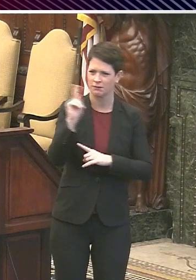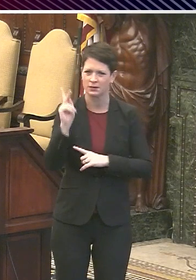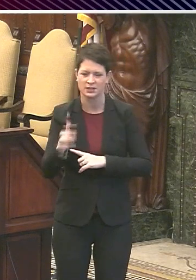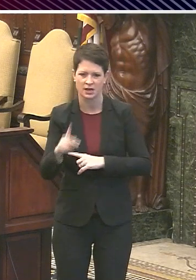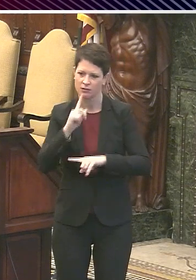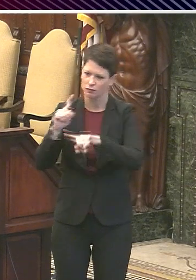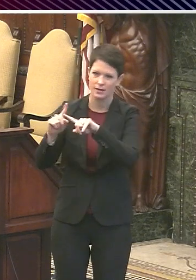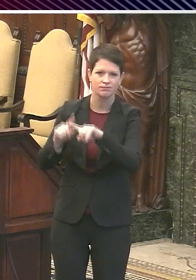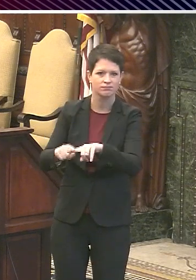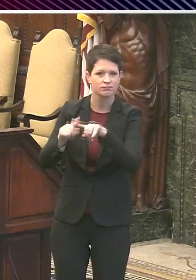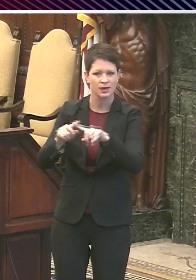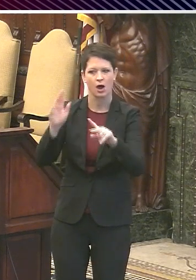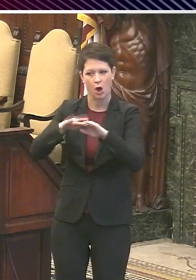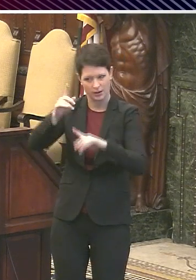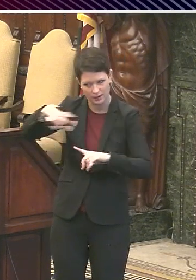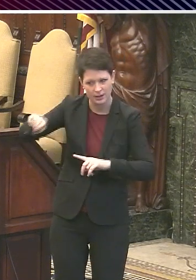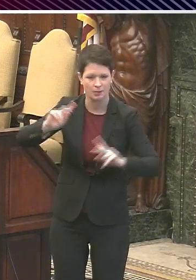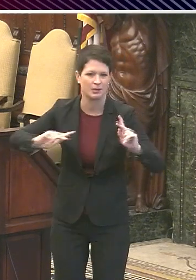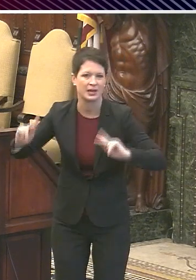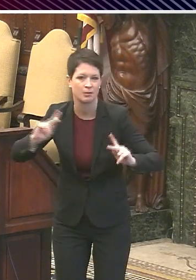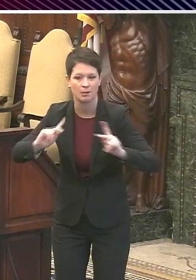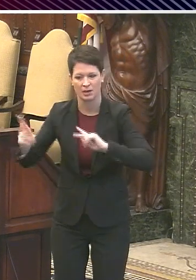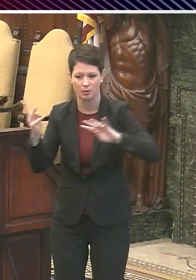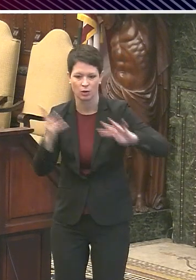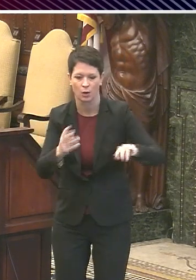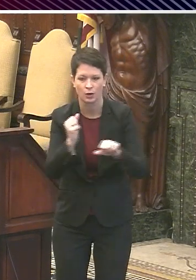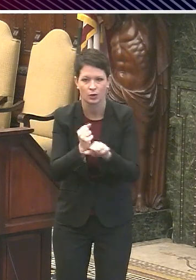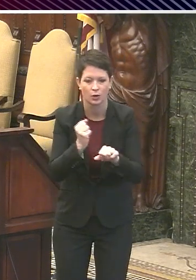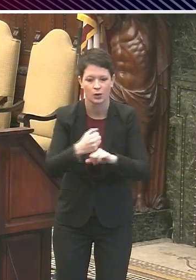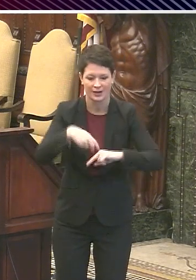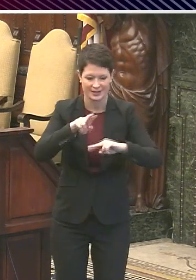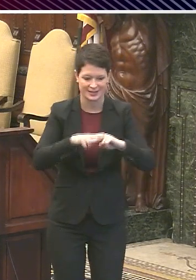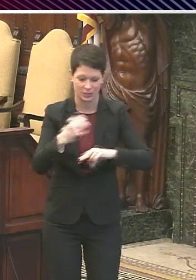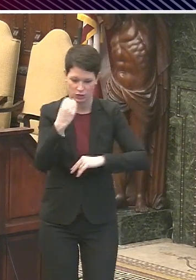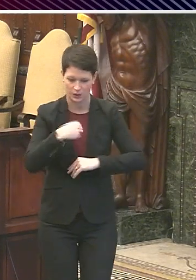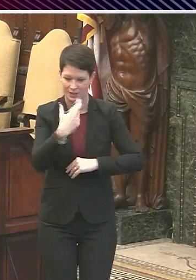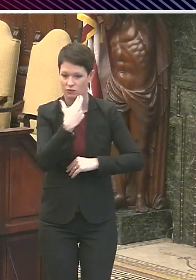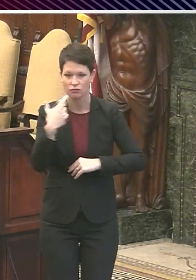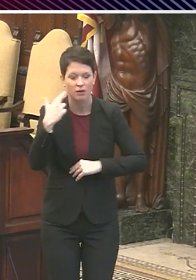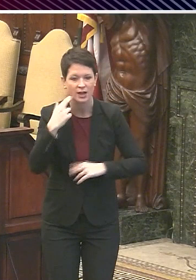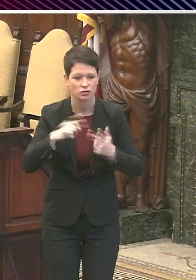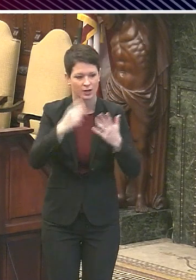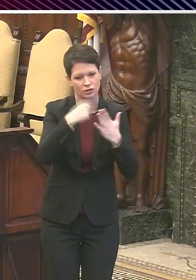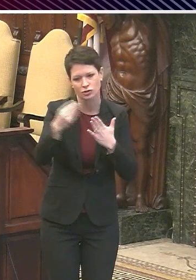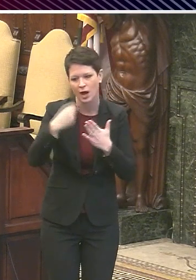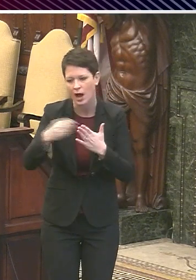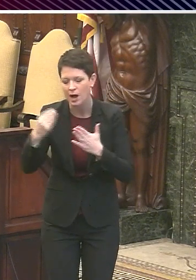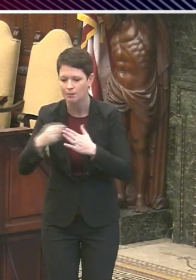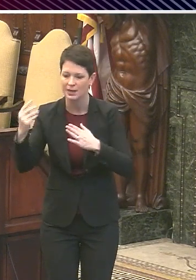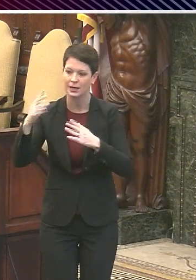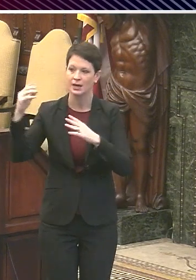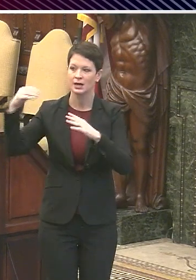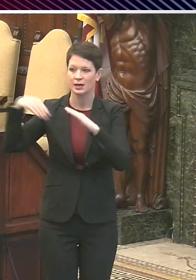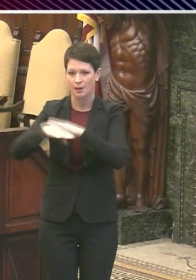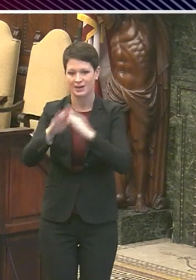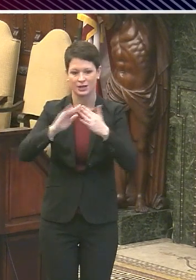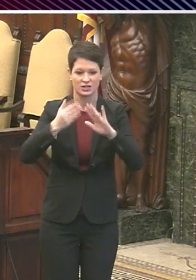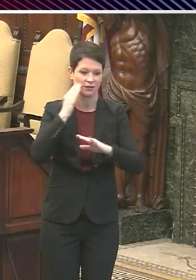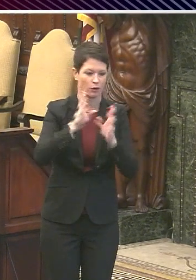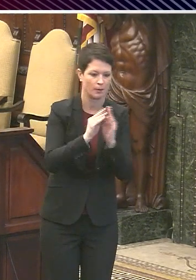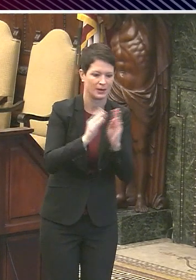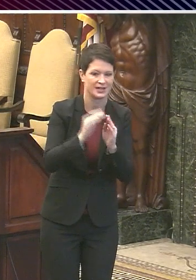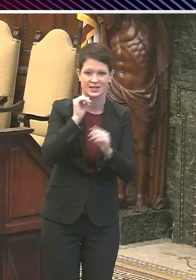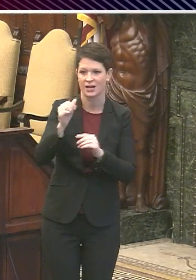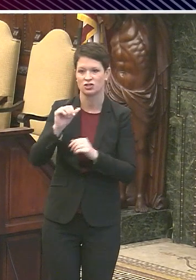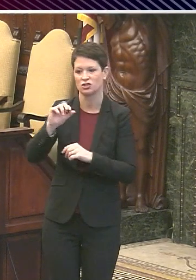Philadelphia is dependent on people going to workplaces, sitting down to eat in restaurants, shopping, coming in for meetings, and not just running